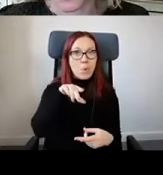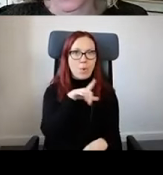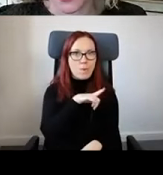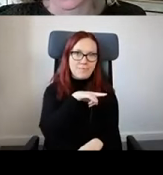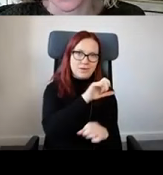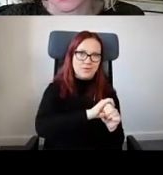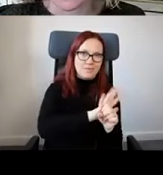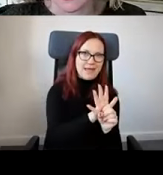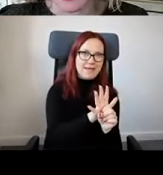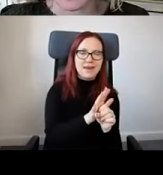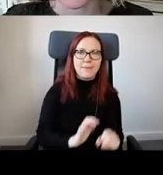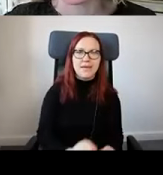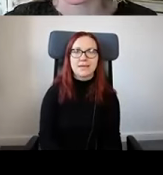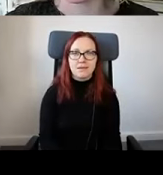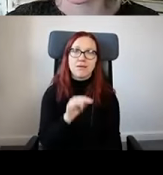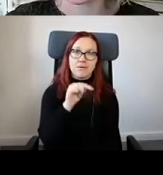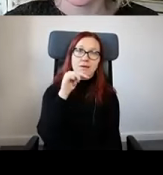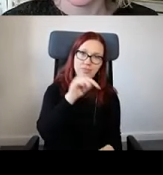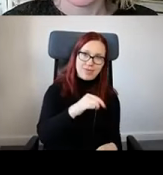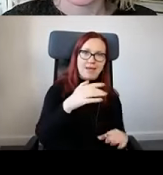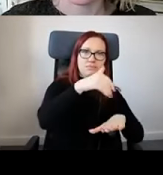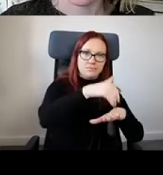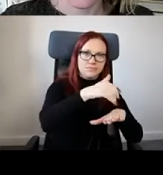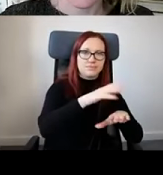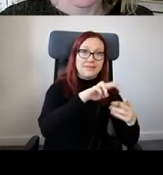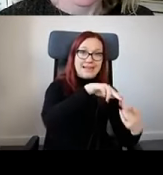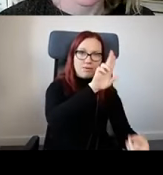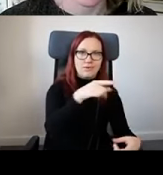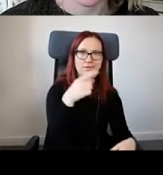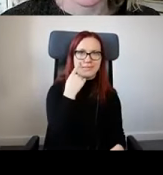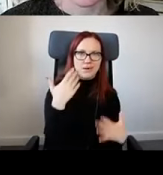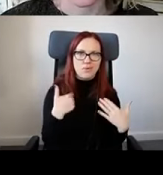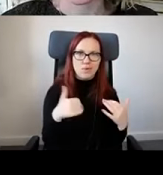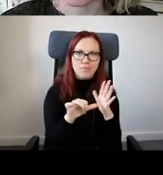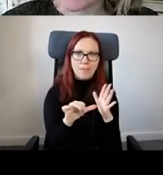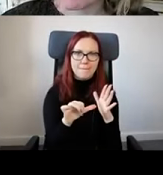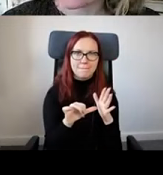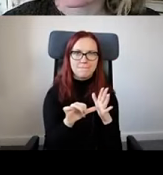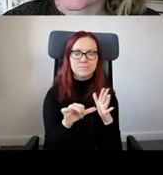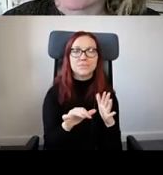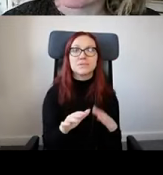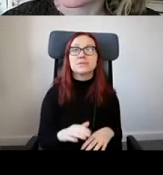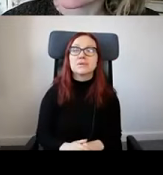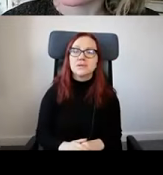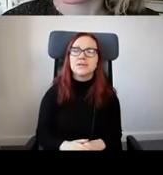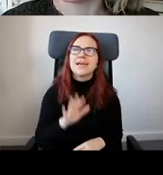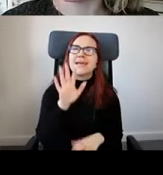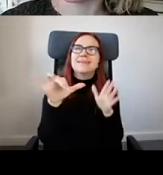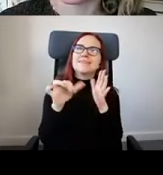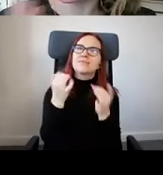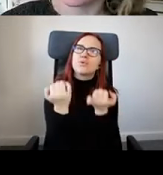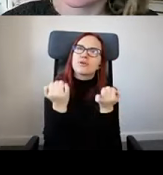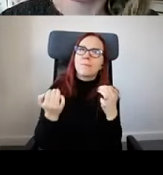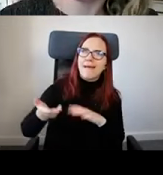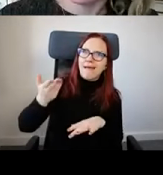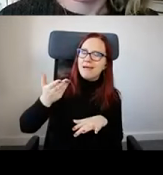associated with the increase in mental health problems. You know, it's hard to compare much before that, because